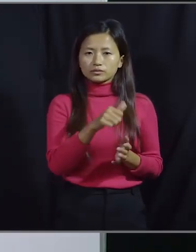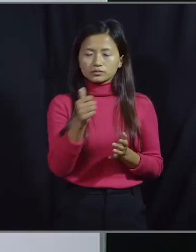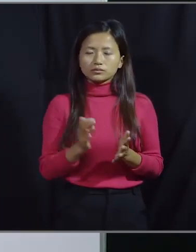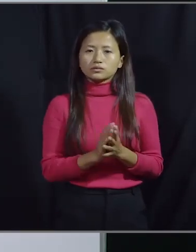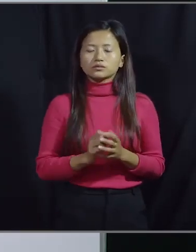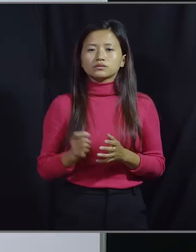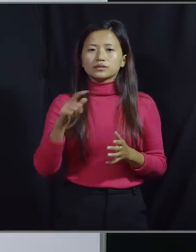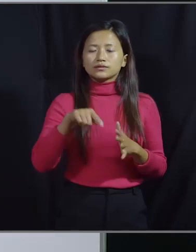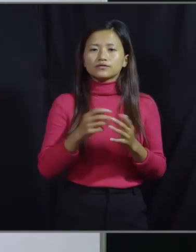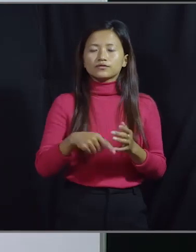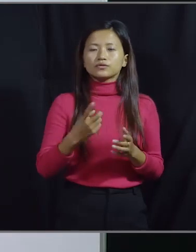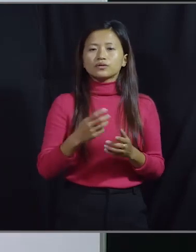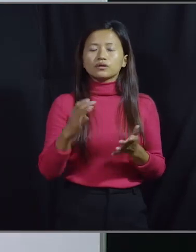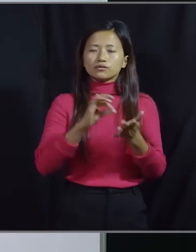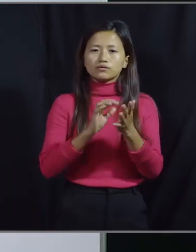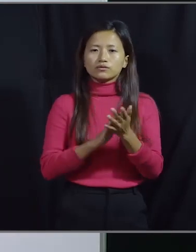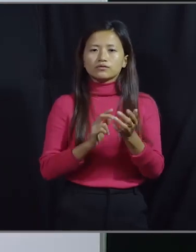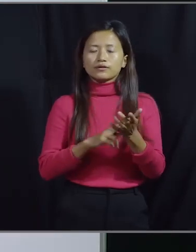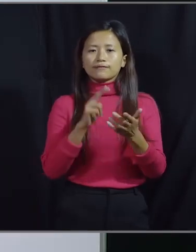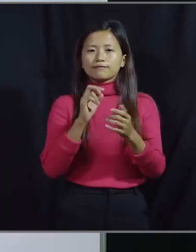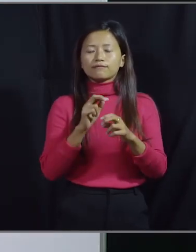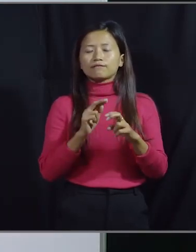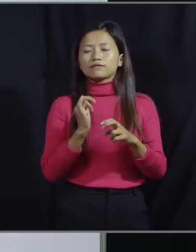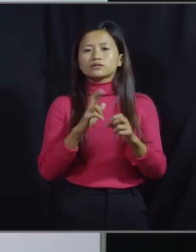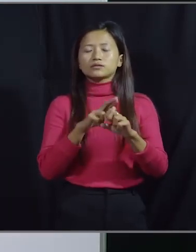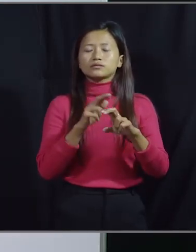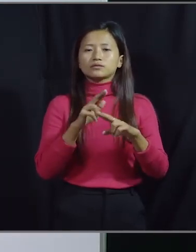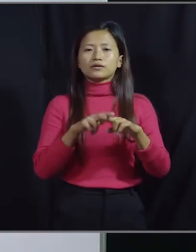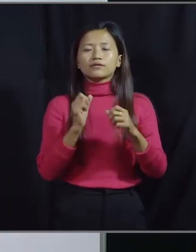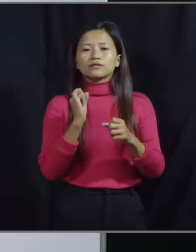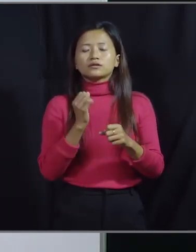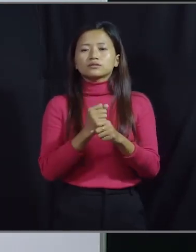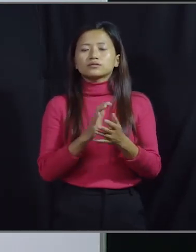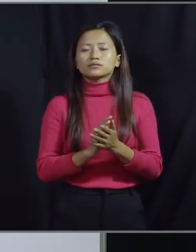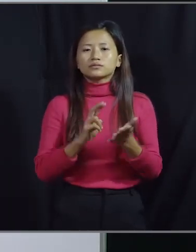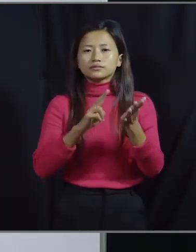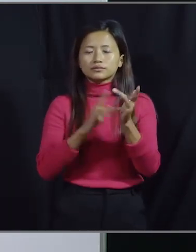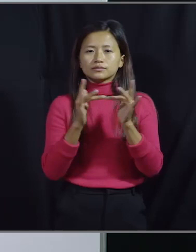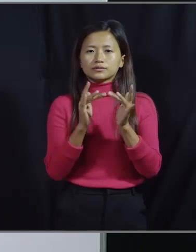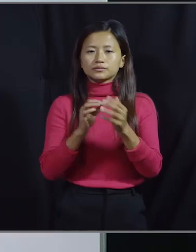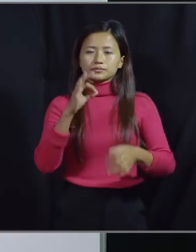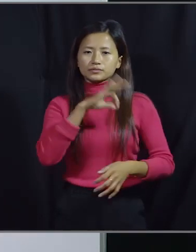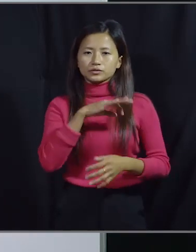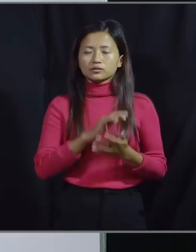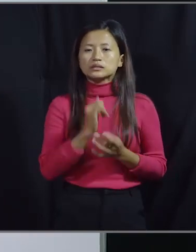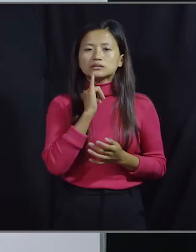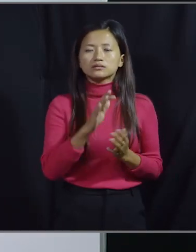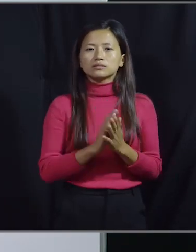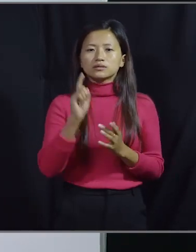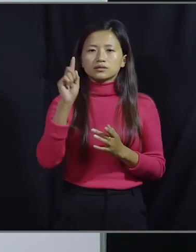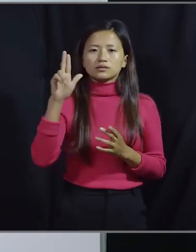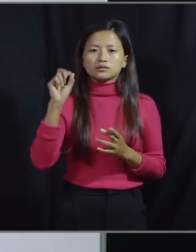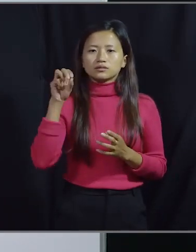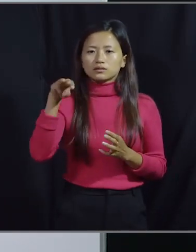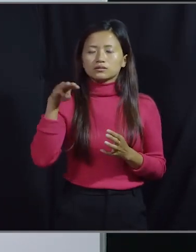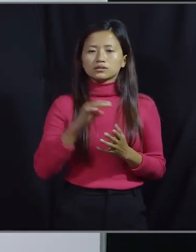value and revalued figures of all these assets and liabilities, the net profit on revaluation is 18,000. This